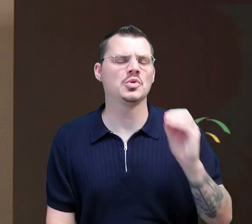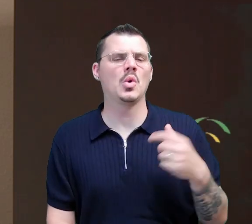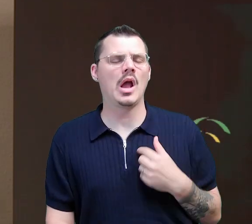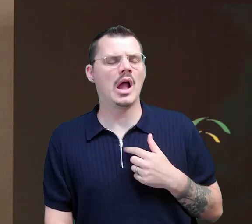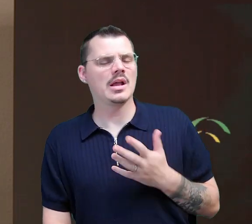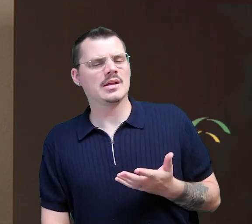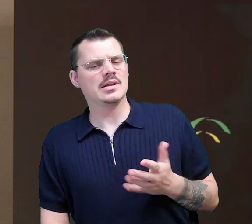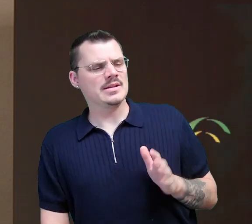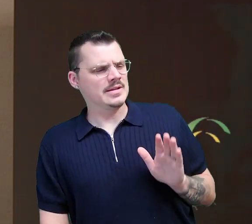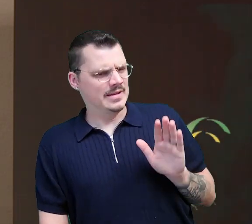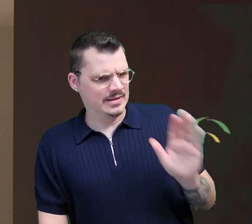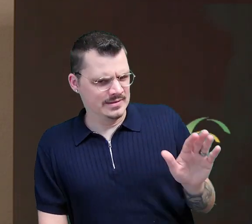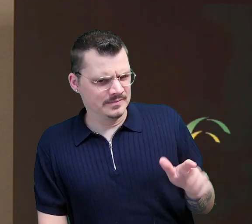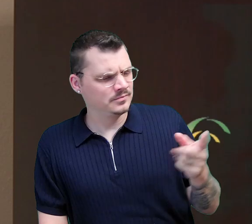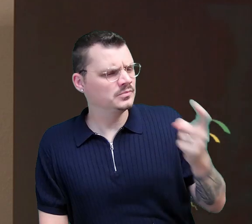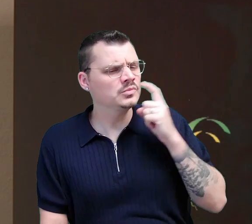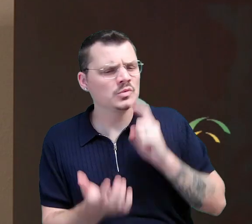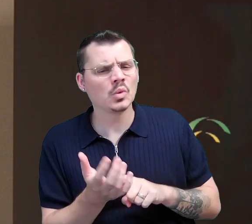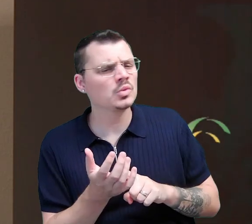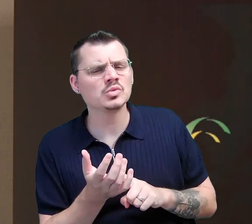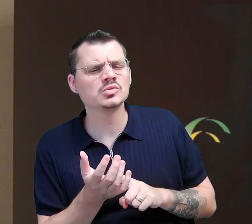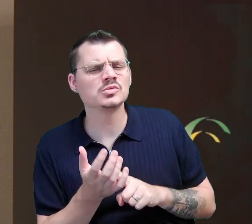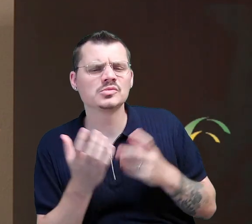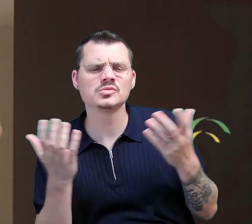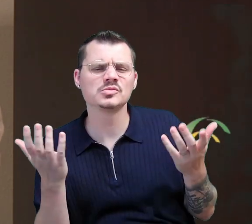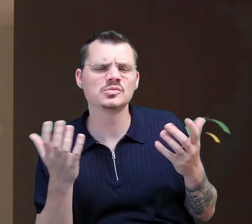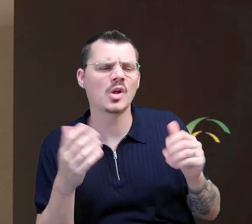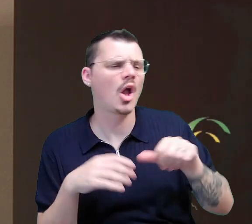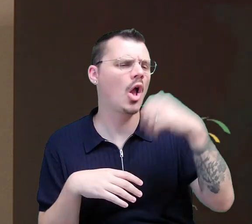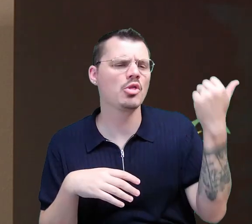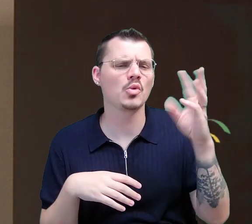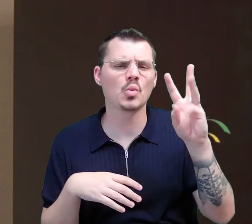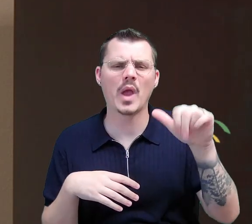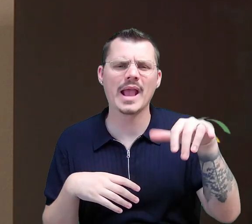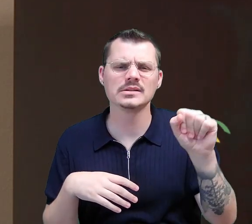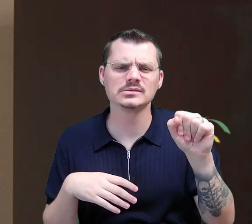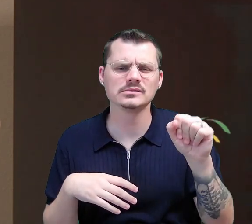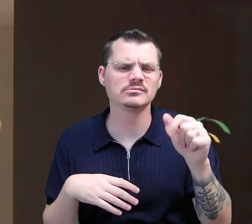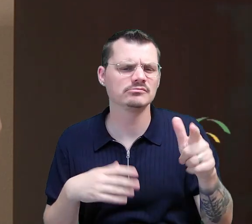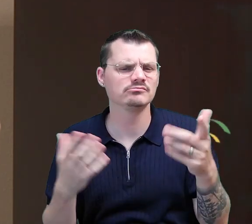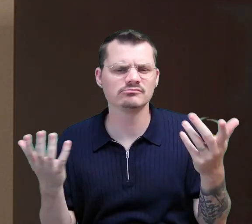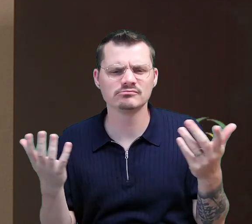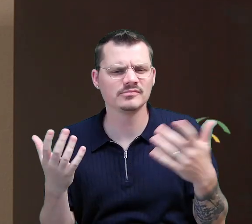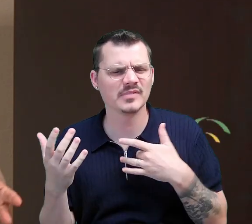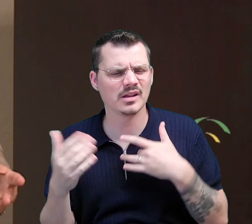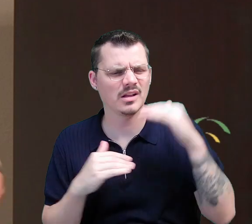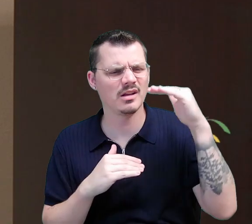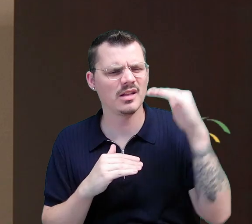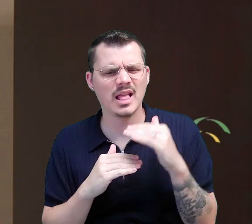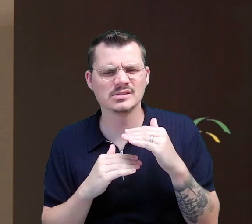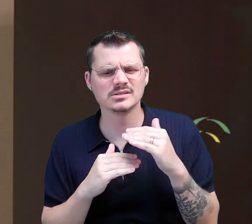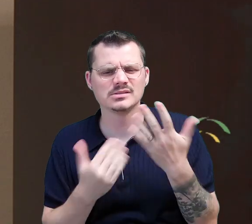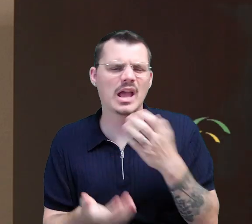So I said, "Well, have you noticed any other ways that you have less